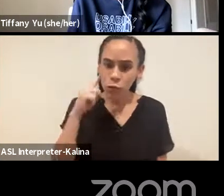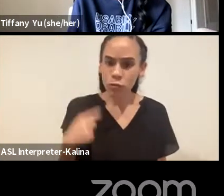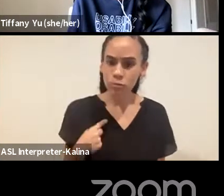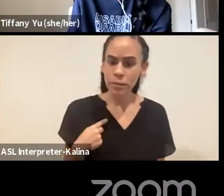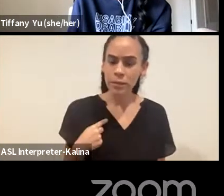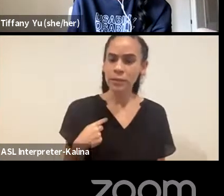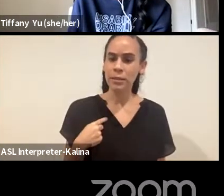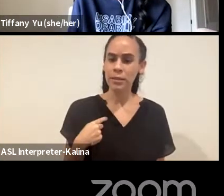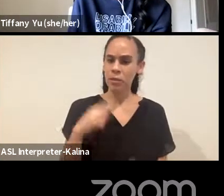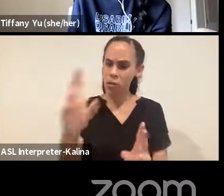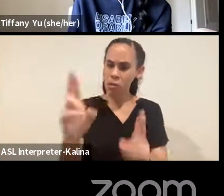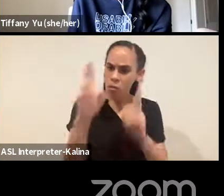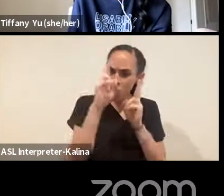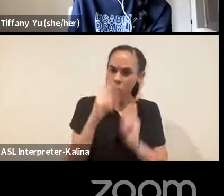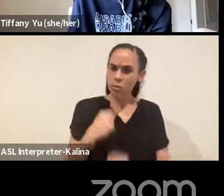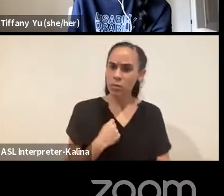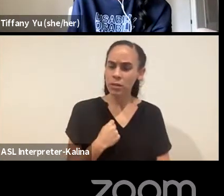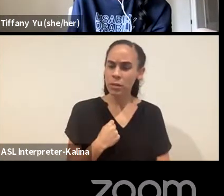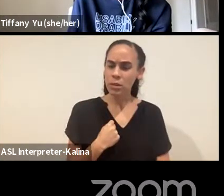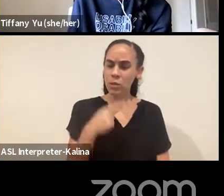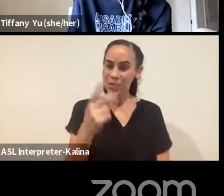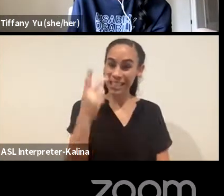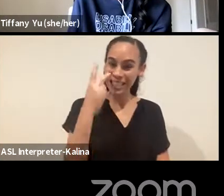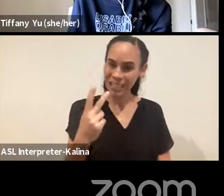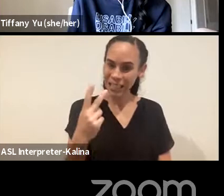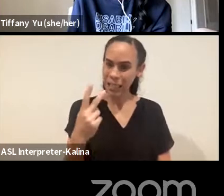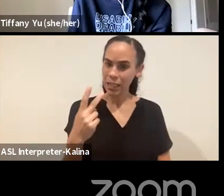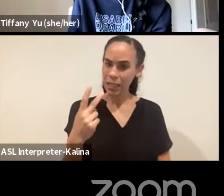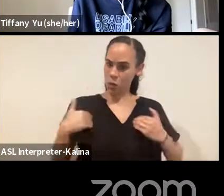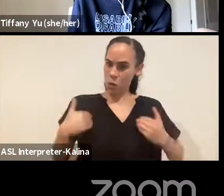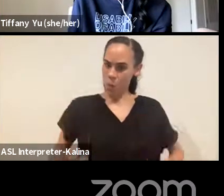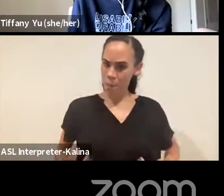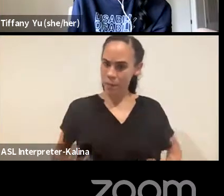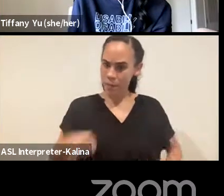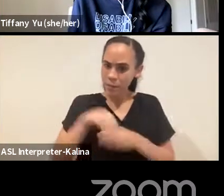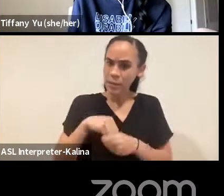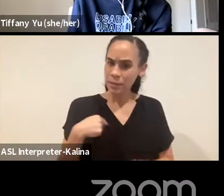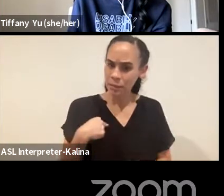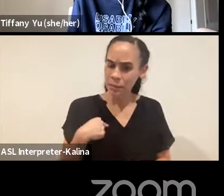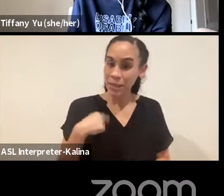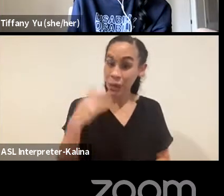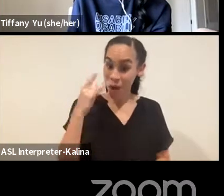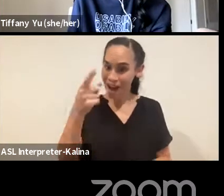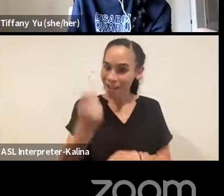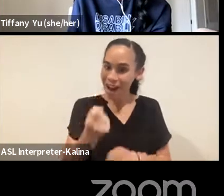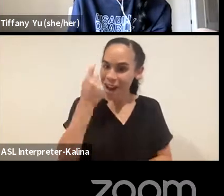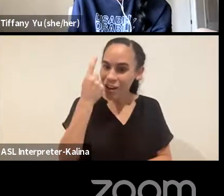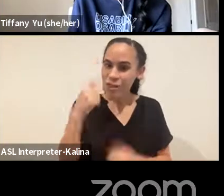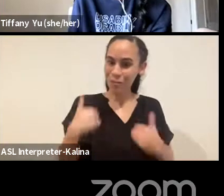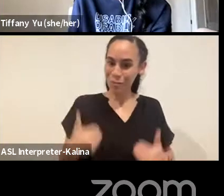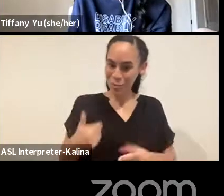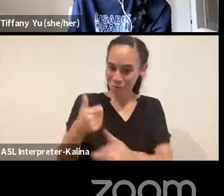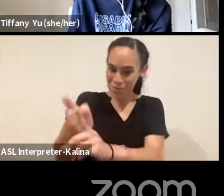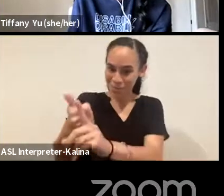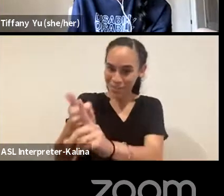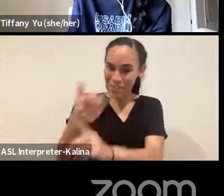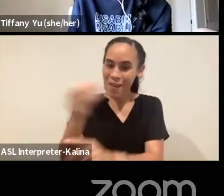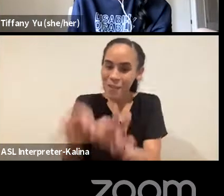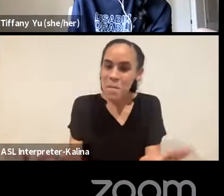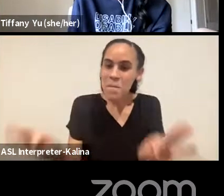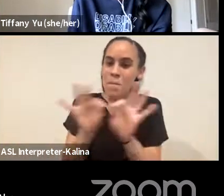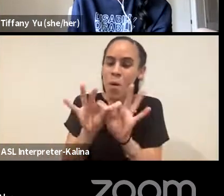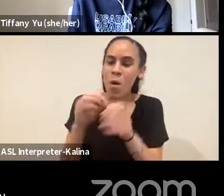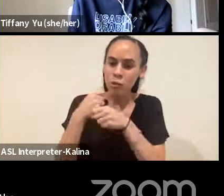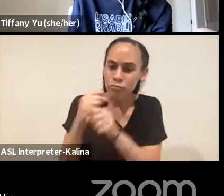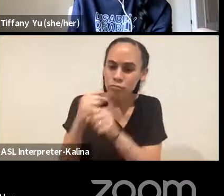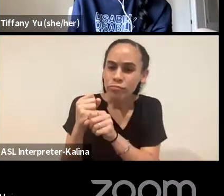you see the humanity in me because you understand the humanity in you and the importance of creating a